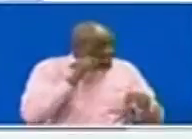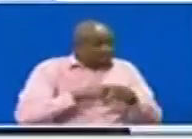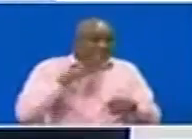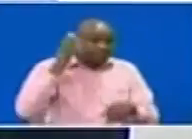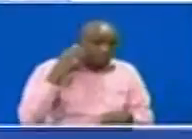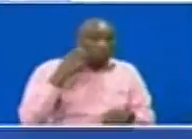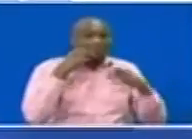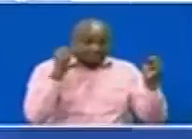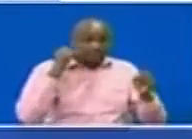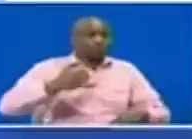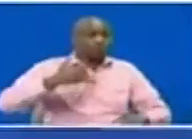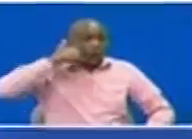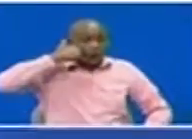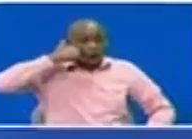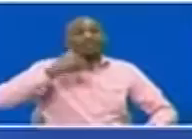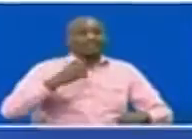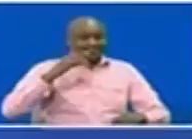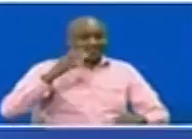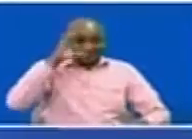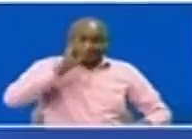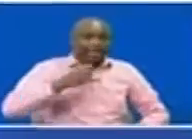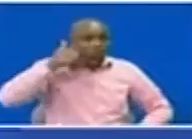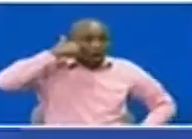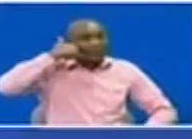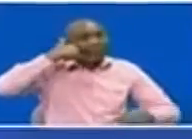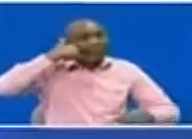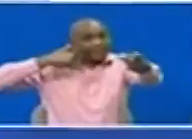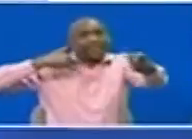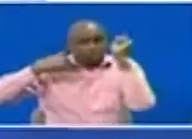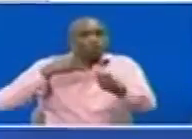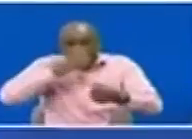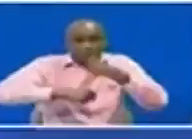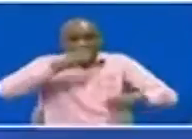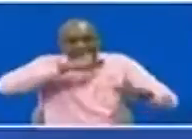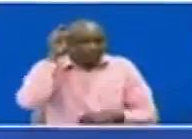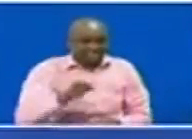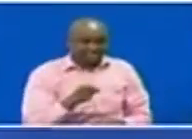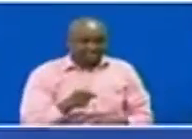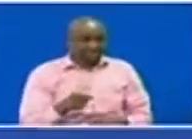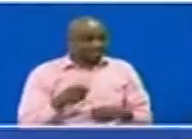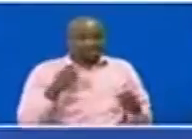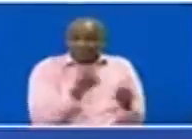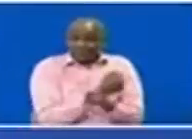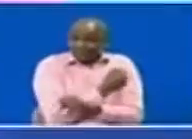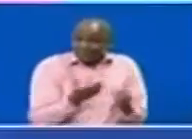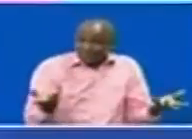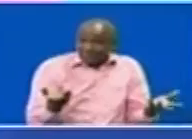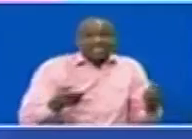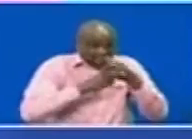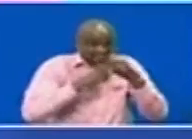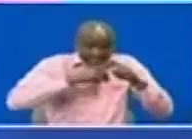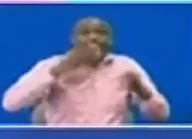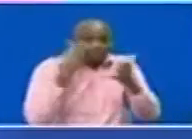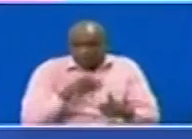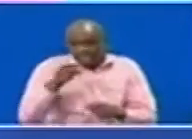president could pick a phone and call the Chief Justice, okay. or a judge dealing with a matter and tell him, I want that person jailed for 7 years, or I